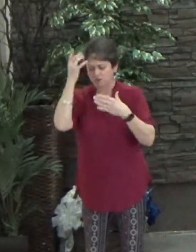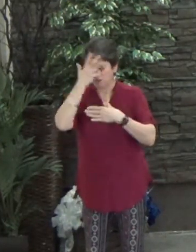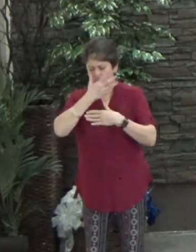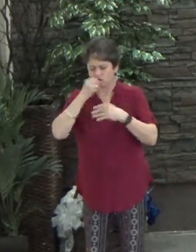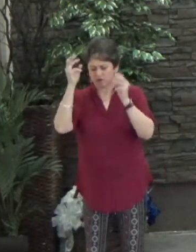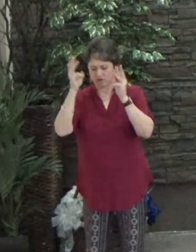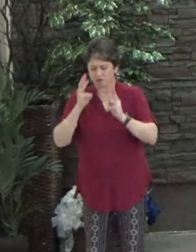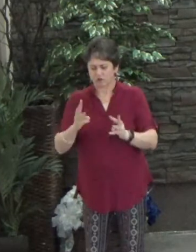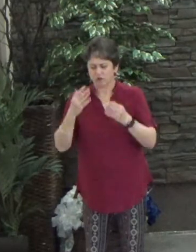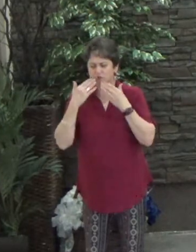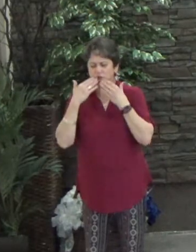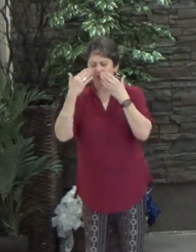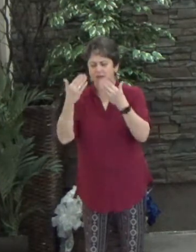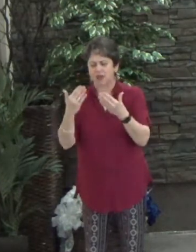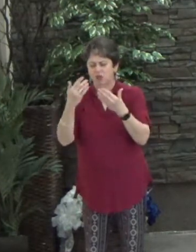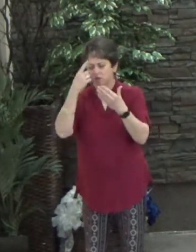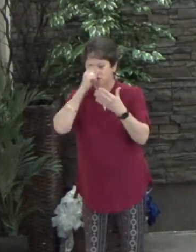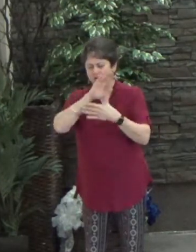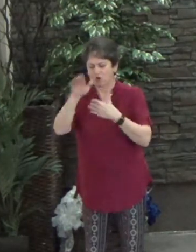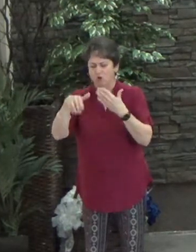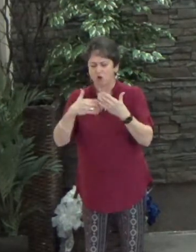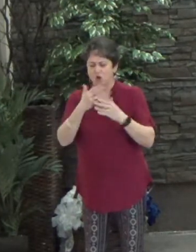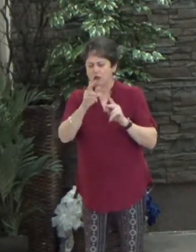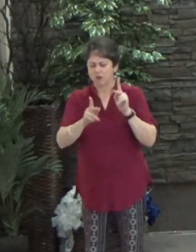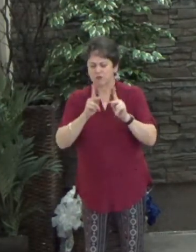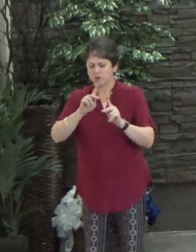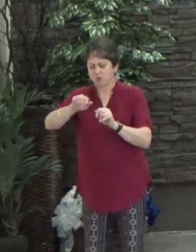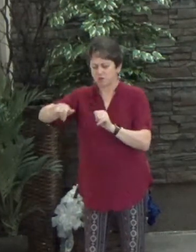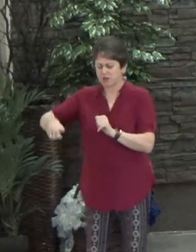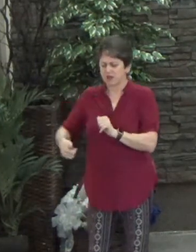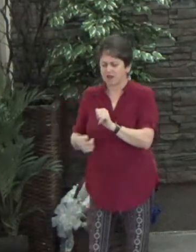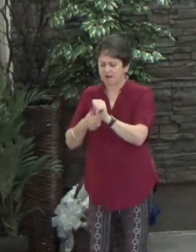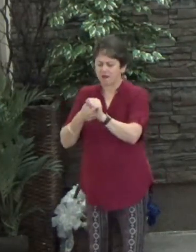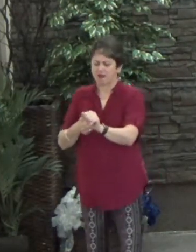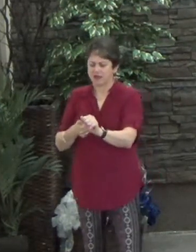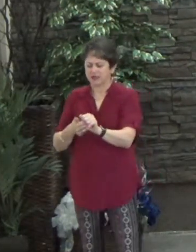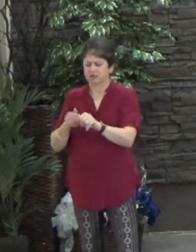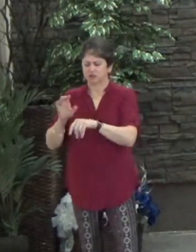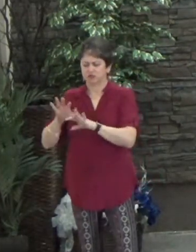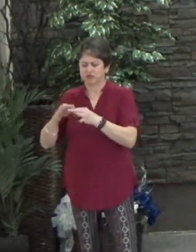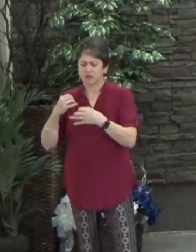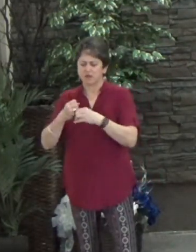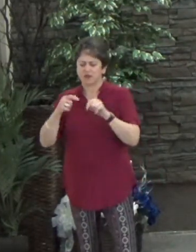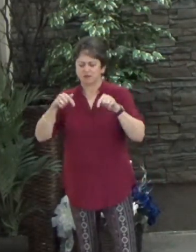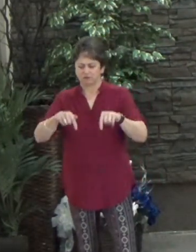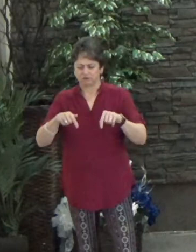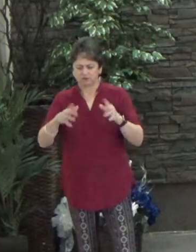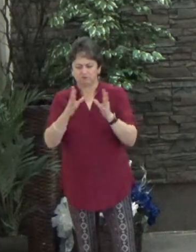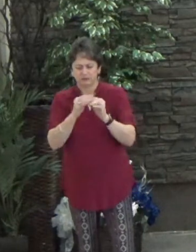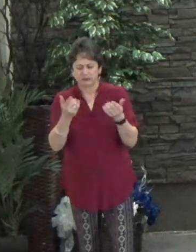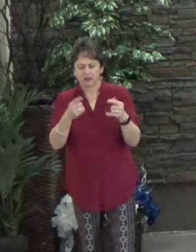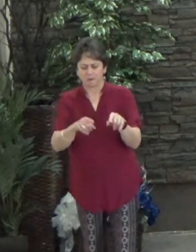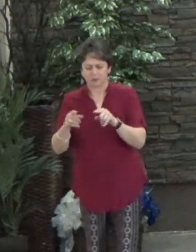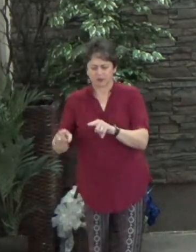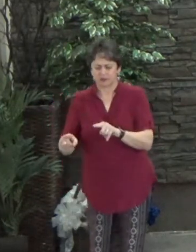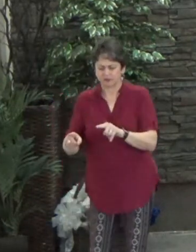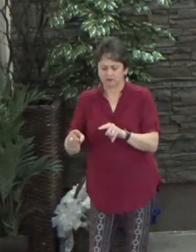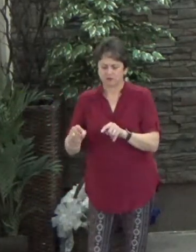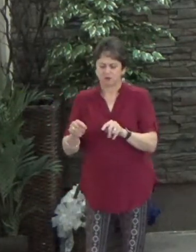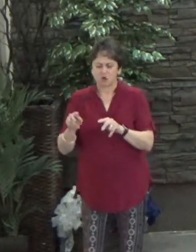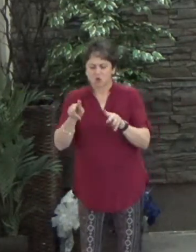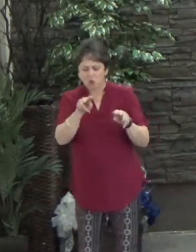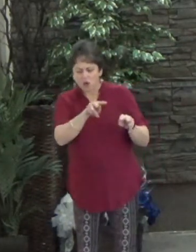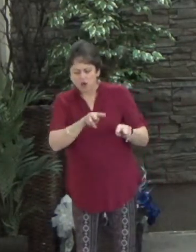weather. Thank you for all the people behind the scenes that make this happen for us. And may you watch over all